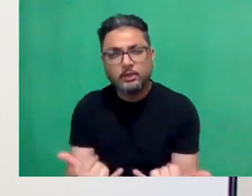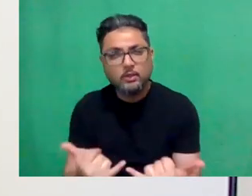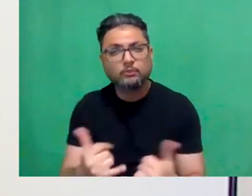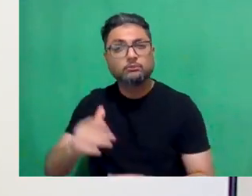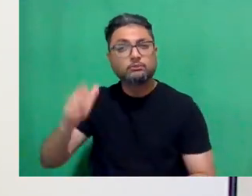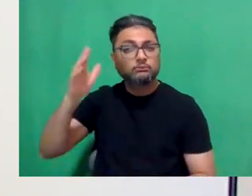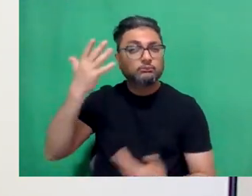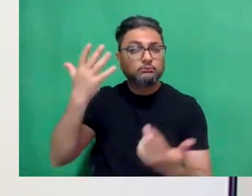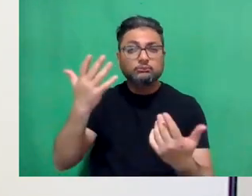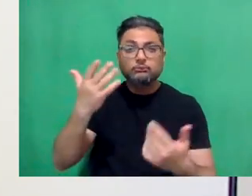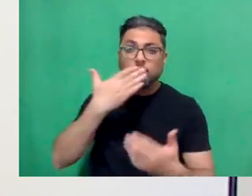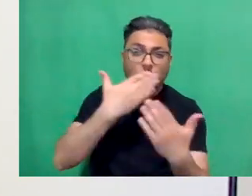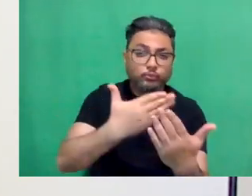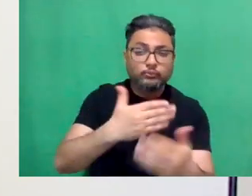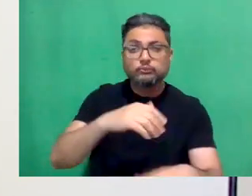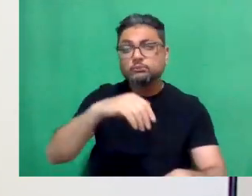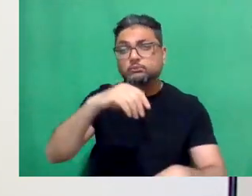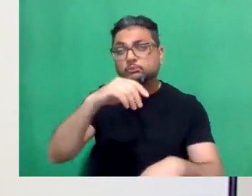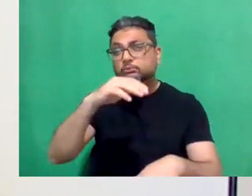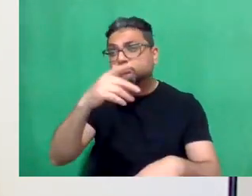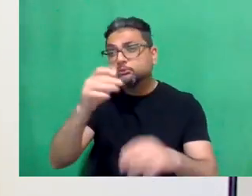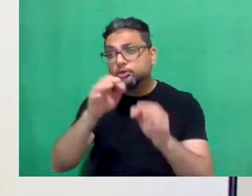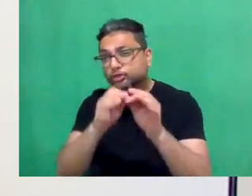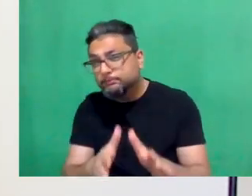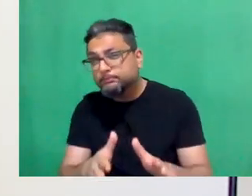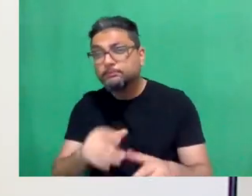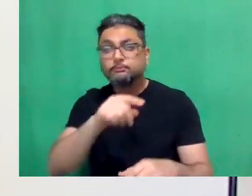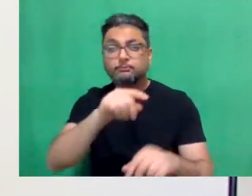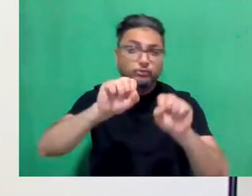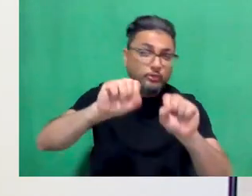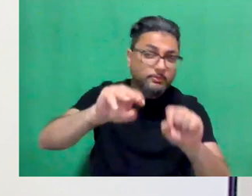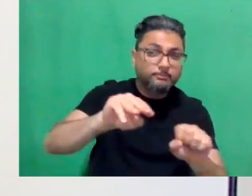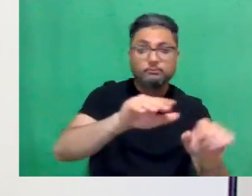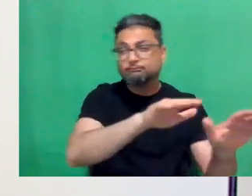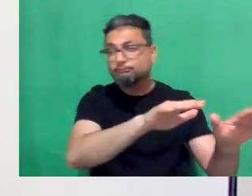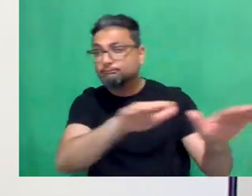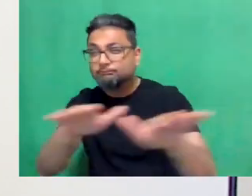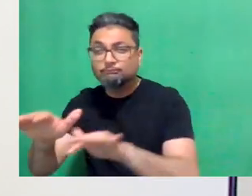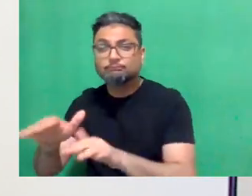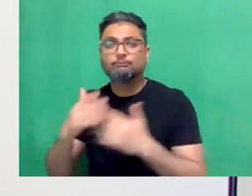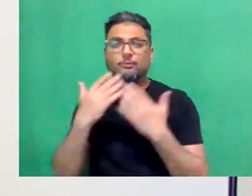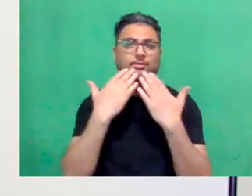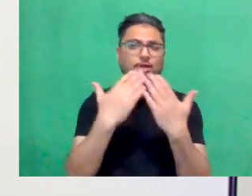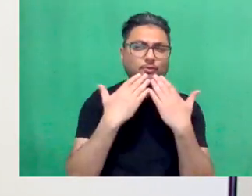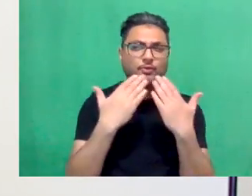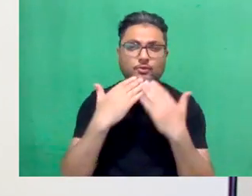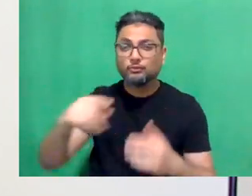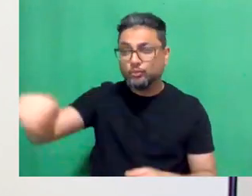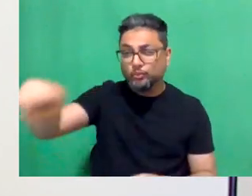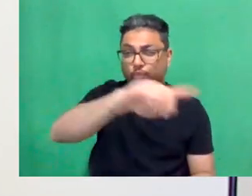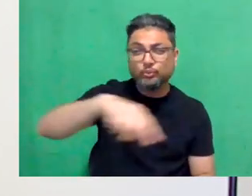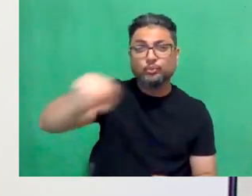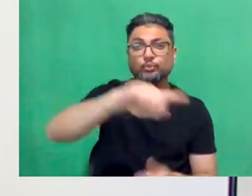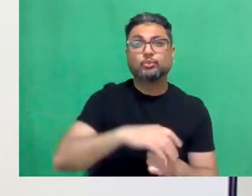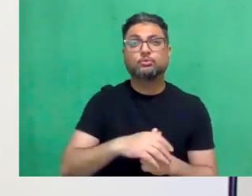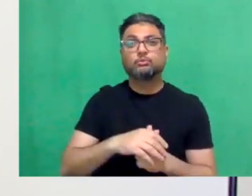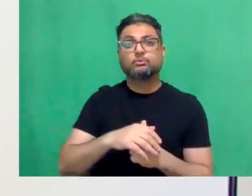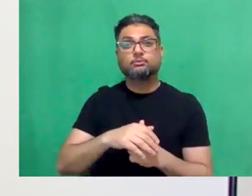interpreters, our social media monitors, and to you for joining us. Have a great day,